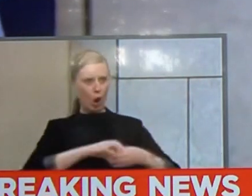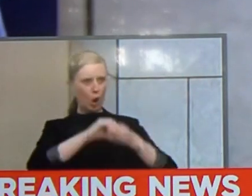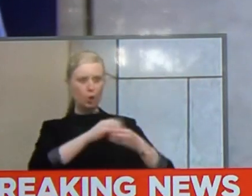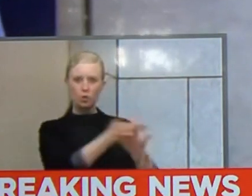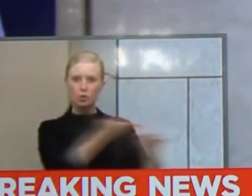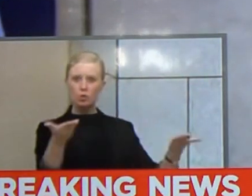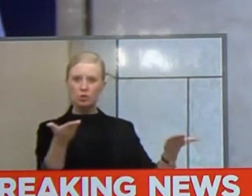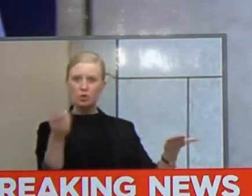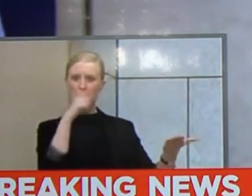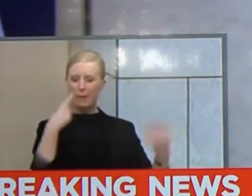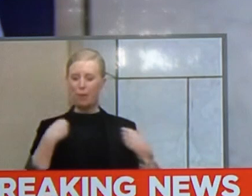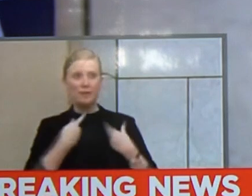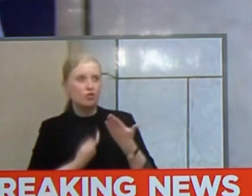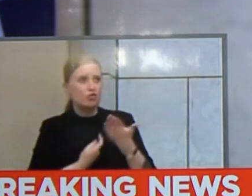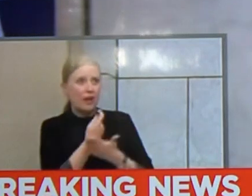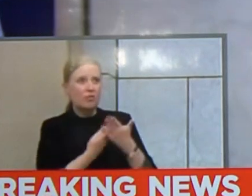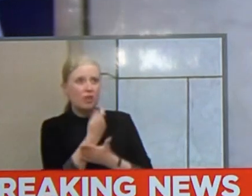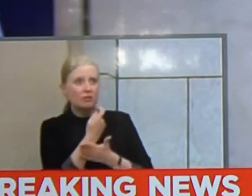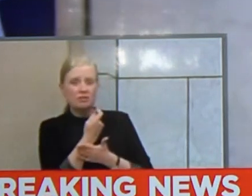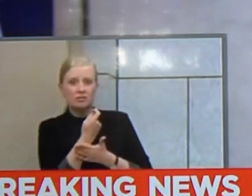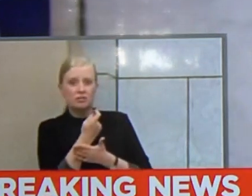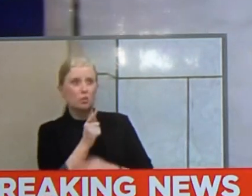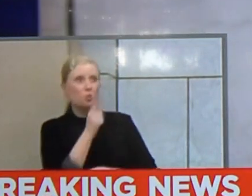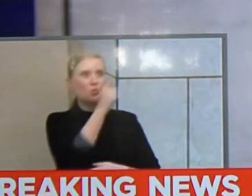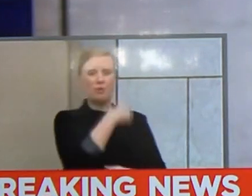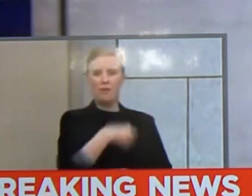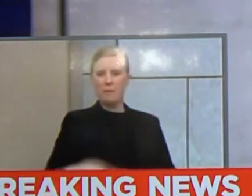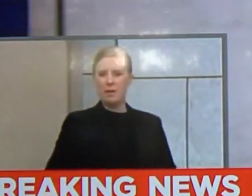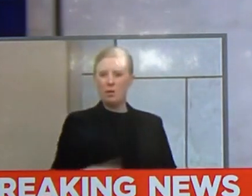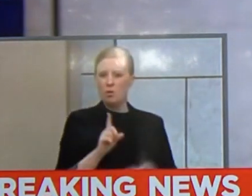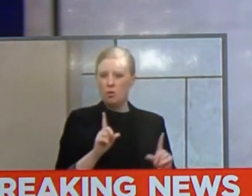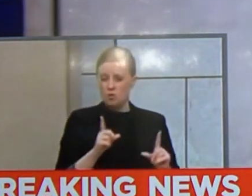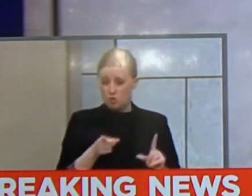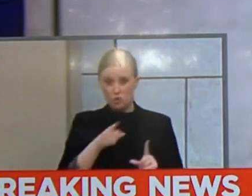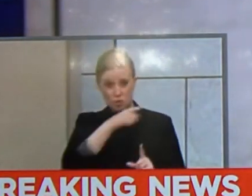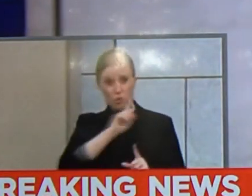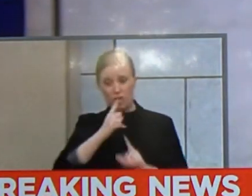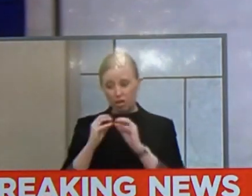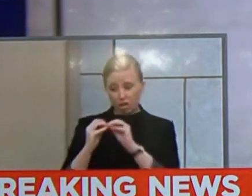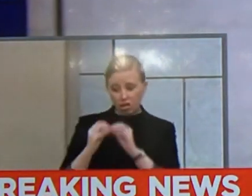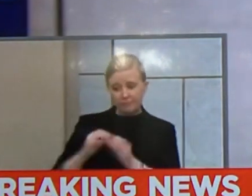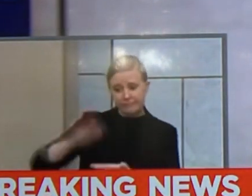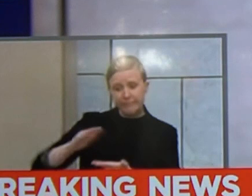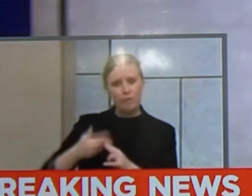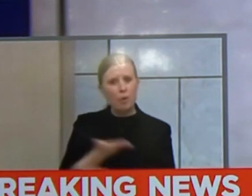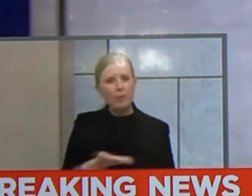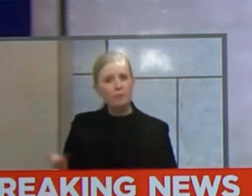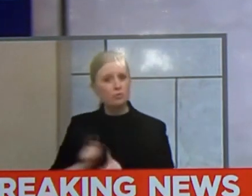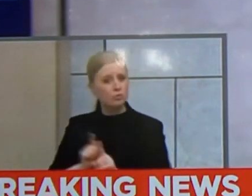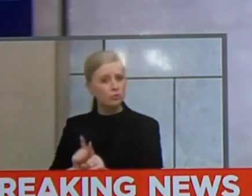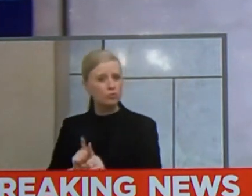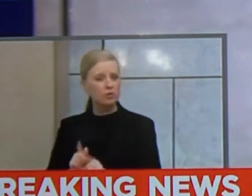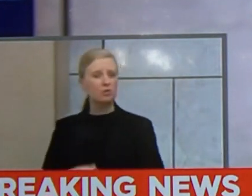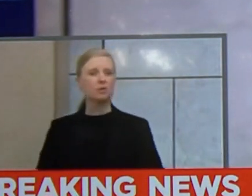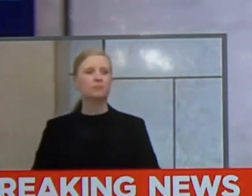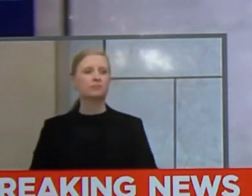setting an example as a federal government? Yeah, we intend to. The Commonwealth doesn't have too many retail tenancies that would fall into